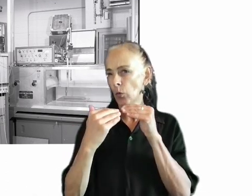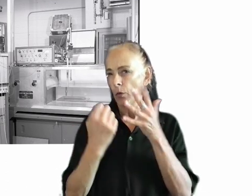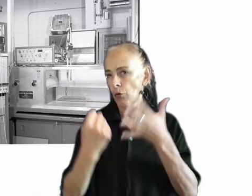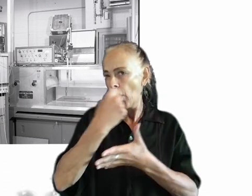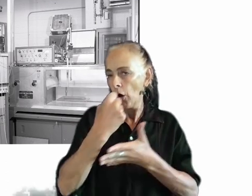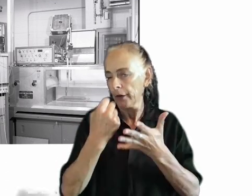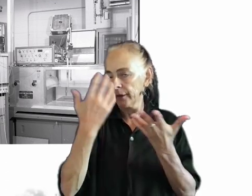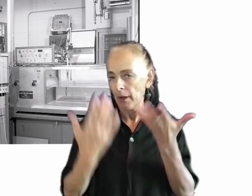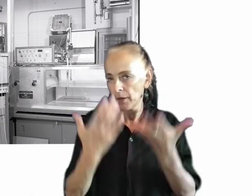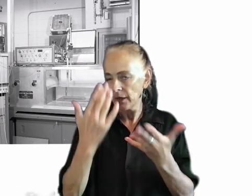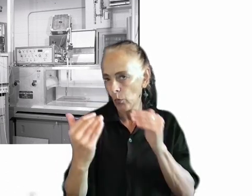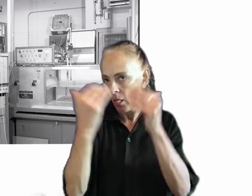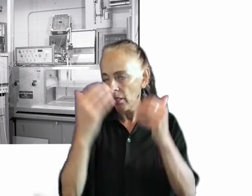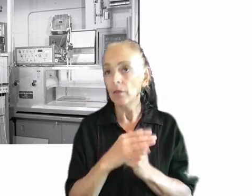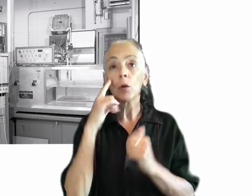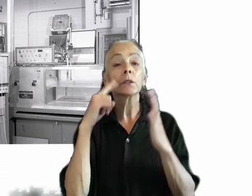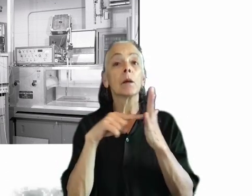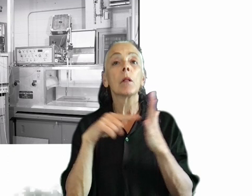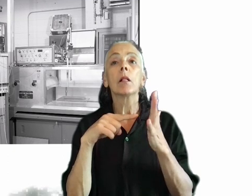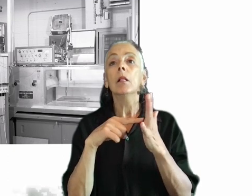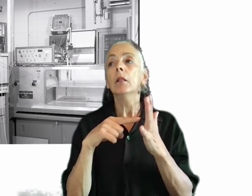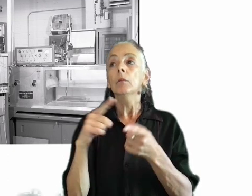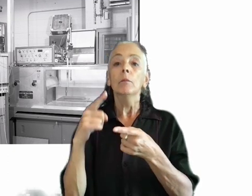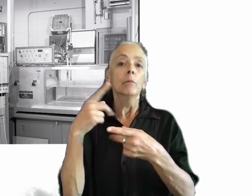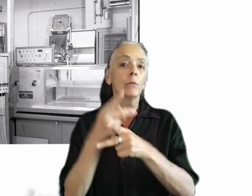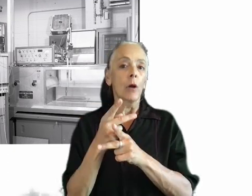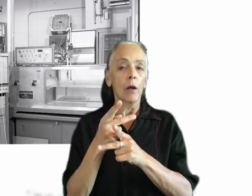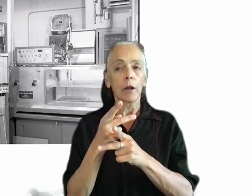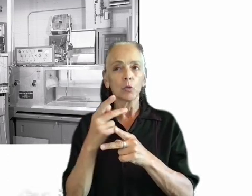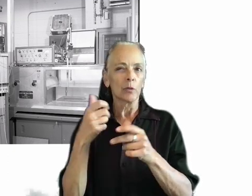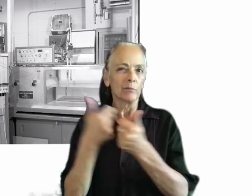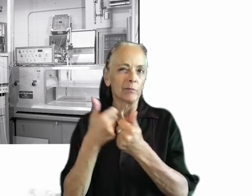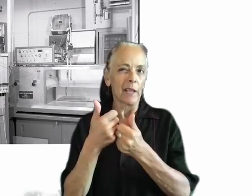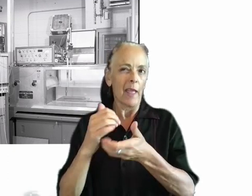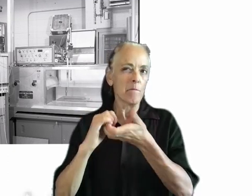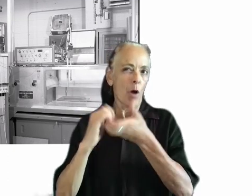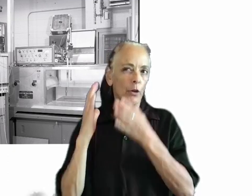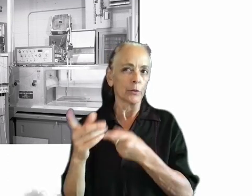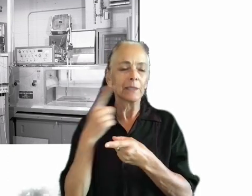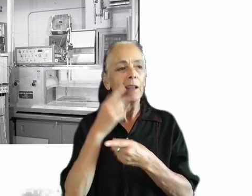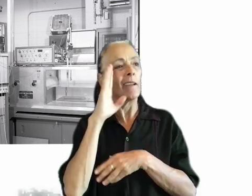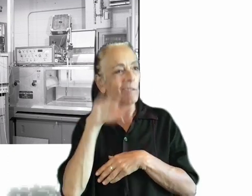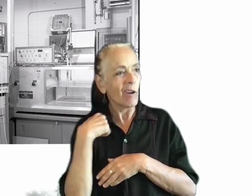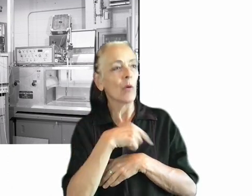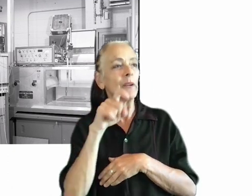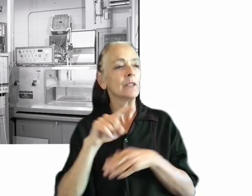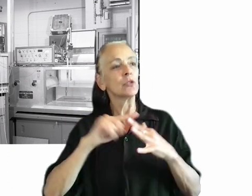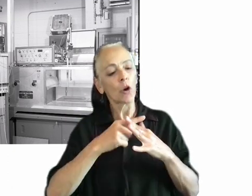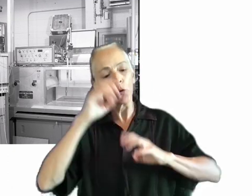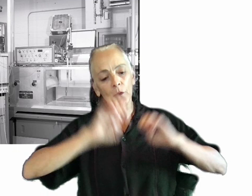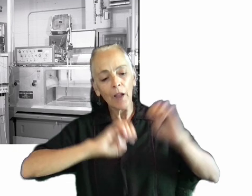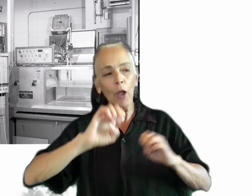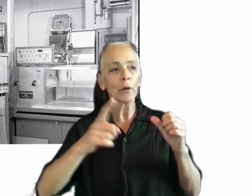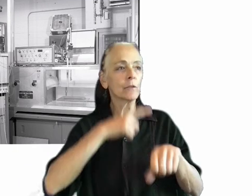another such as you know your product partner or your game partner says i know we need to start evaluating the first